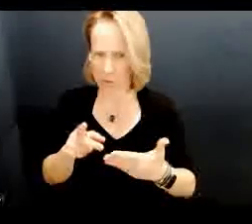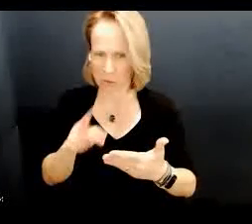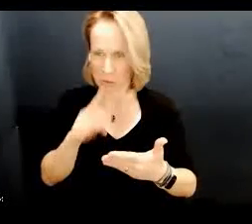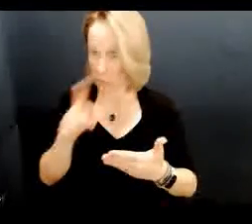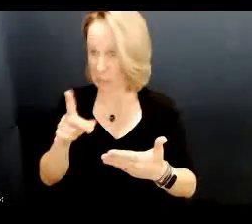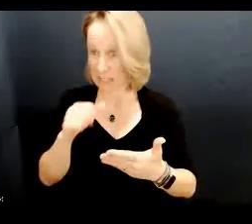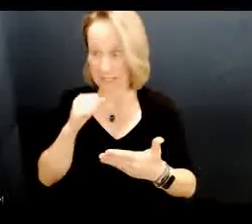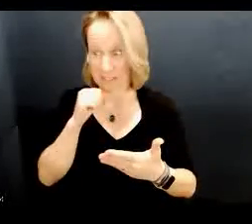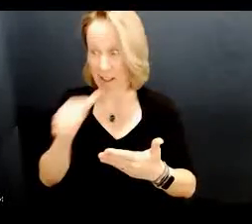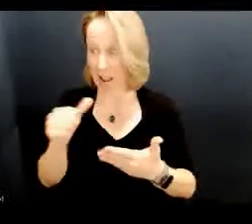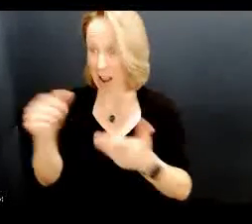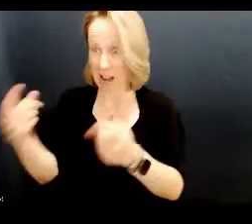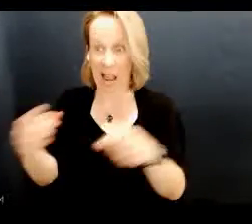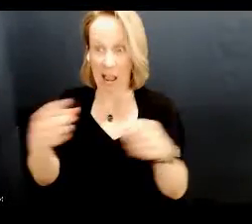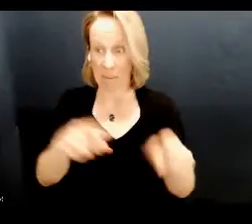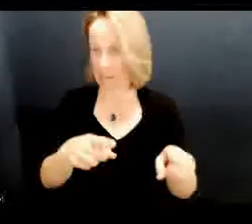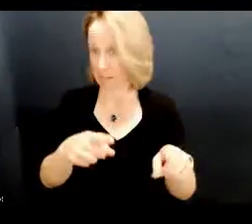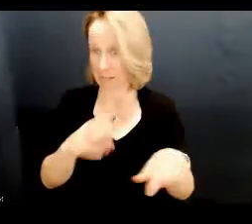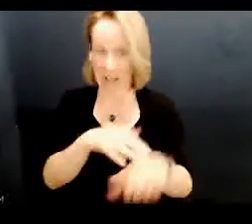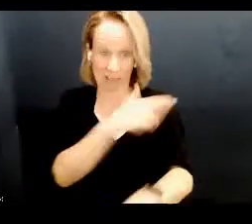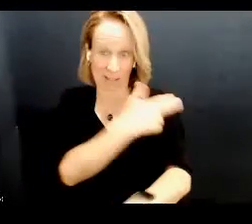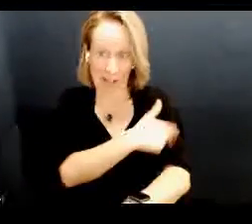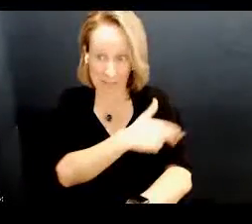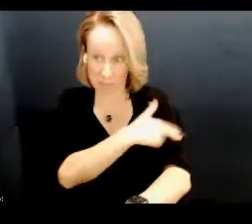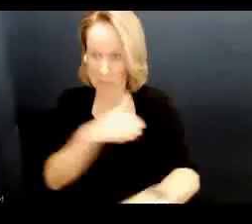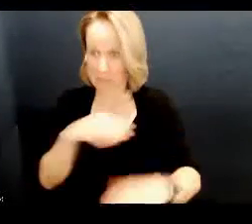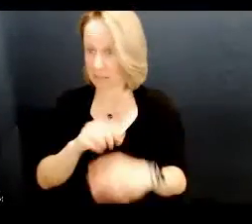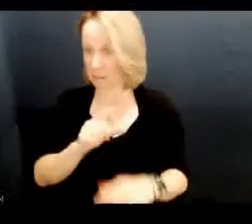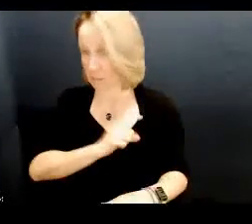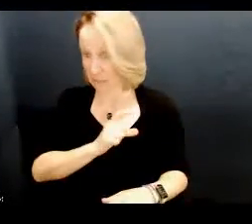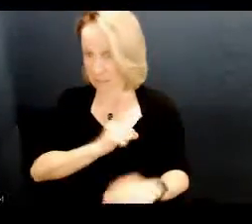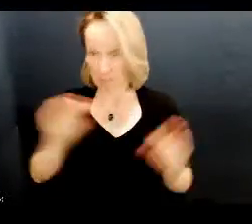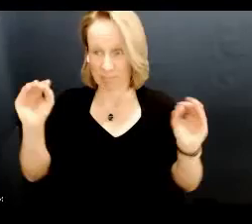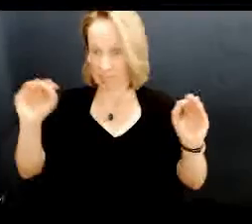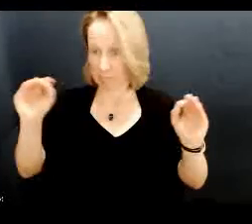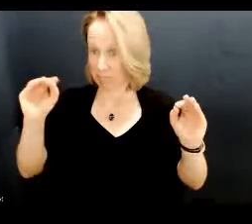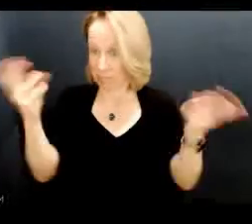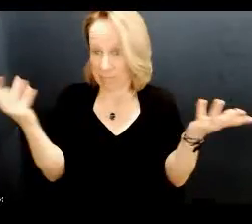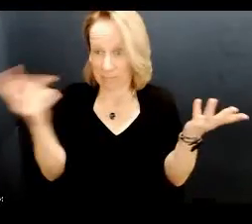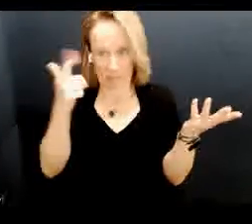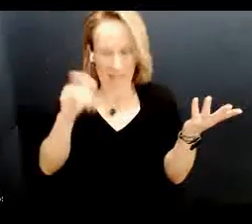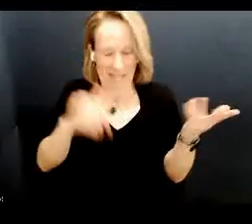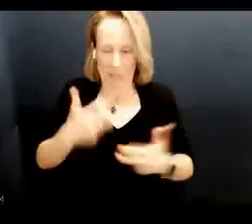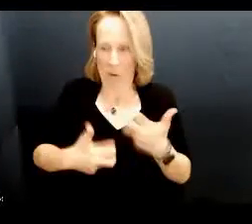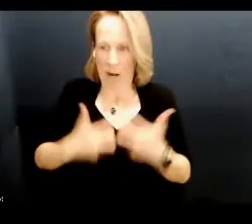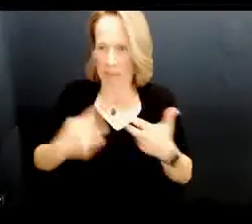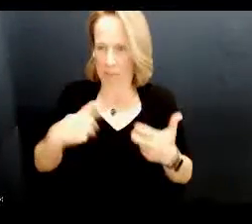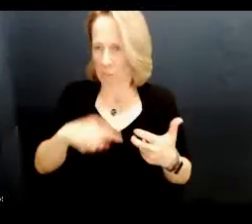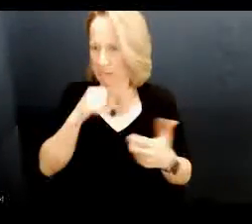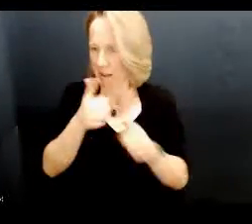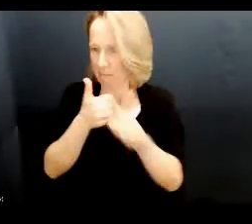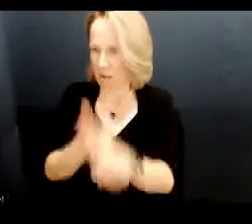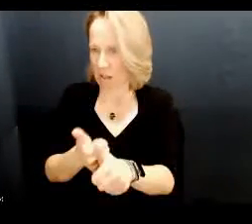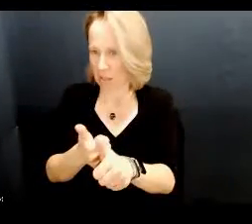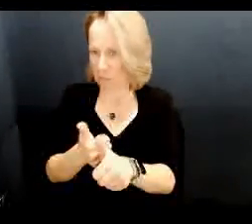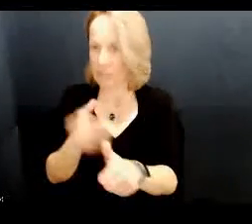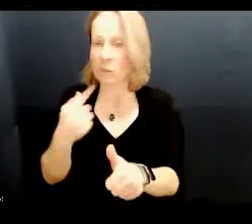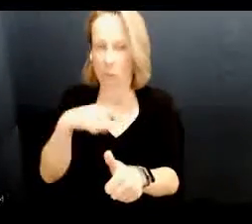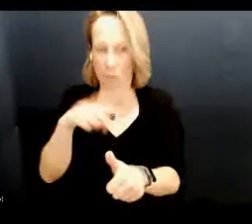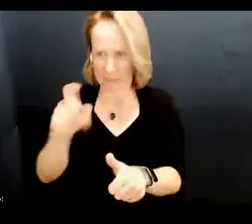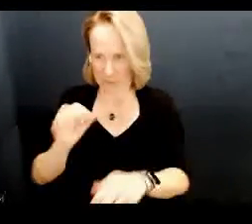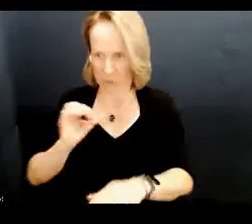actually happening in the community. And we're like, oh, this is a problem because we're not following our old protocol. So we need to figure out how to better implement this new